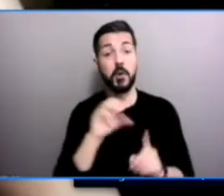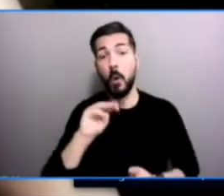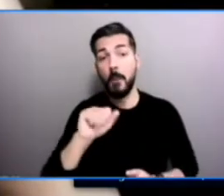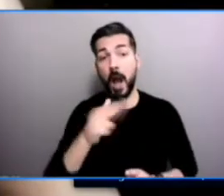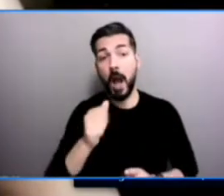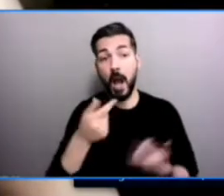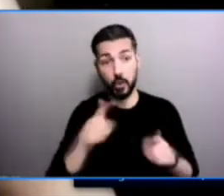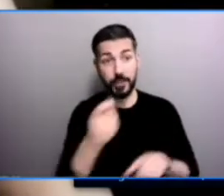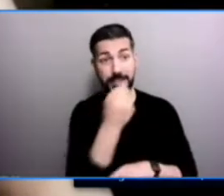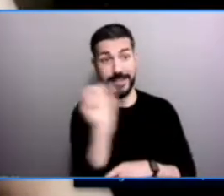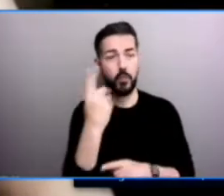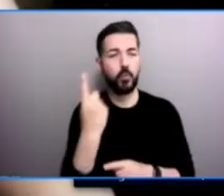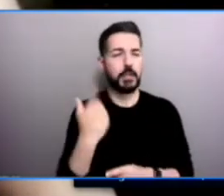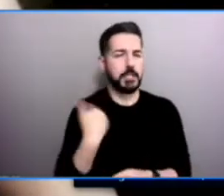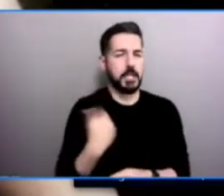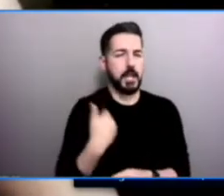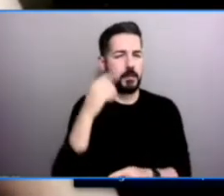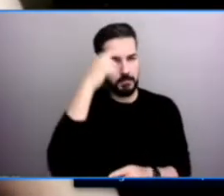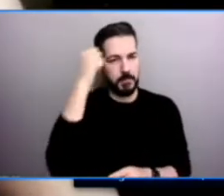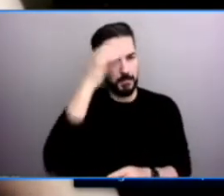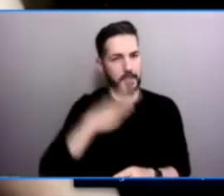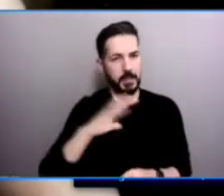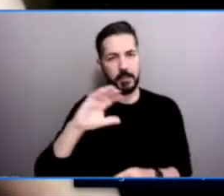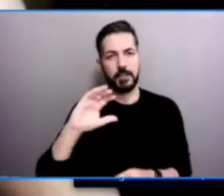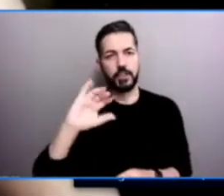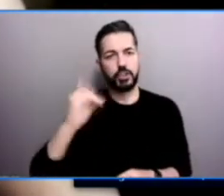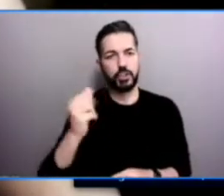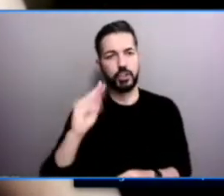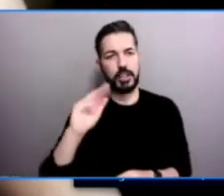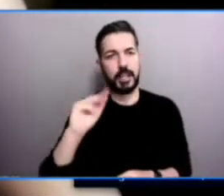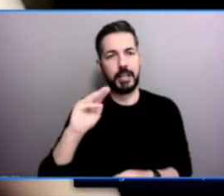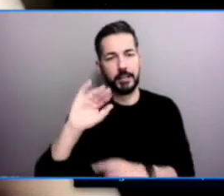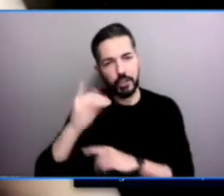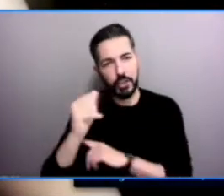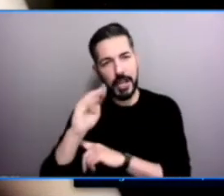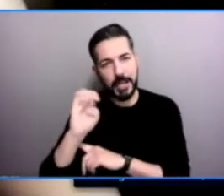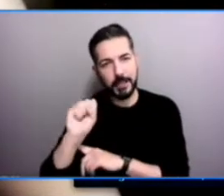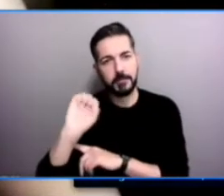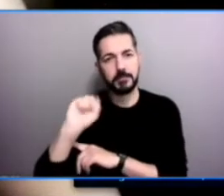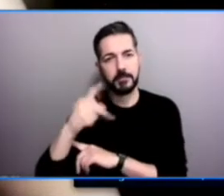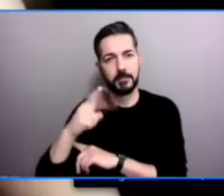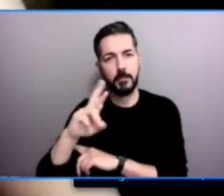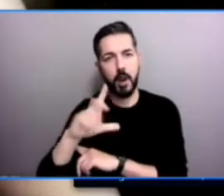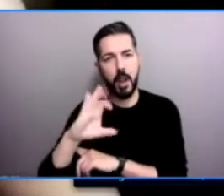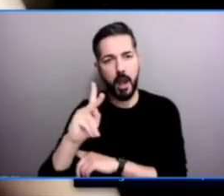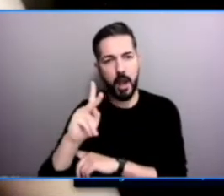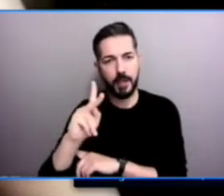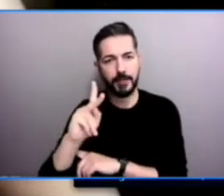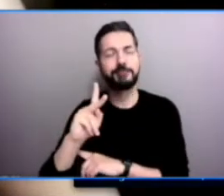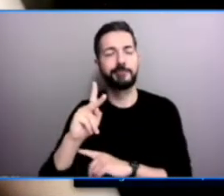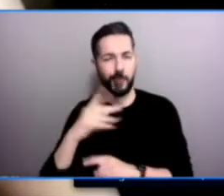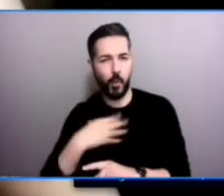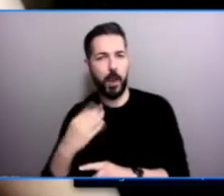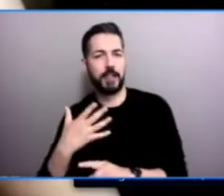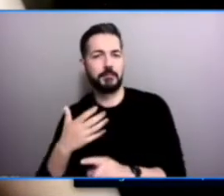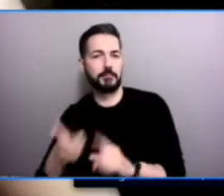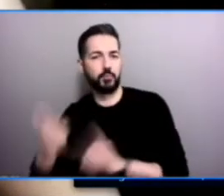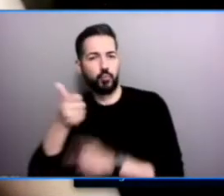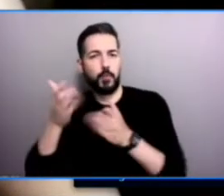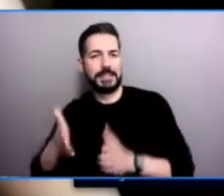of COVID, we couldn't safely use a lot of those traditional campaign tactics and tools like canvassing. So